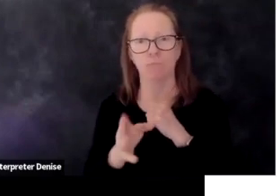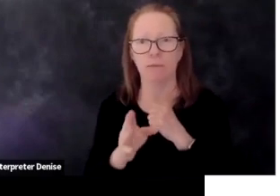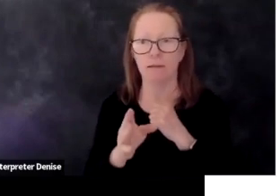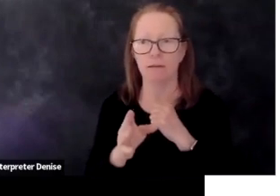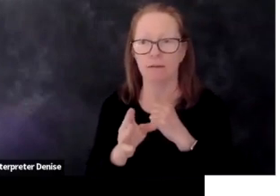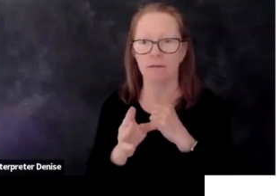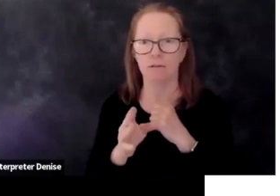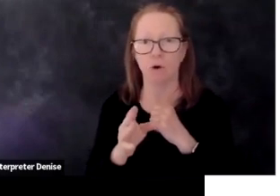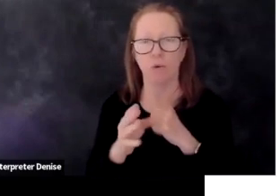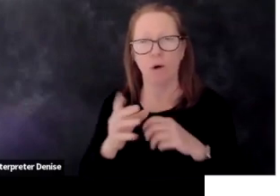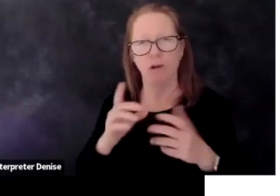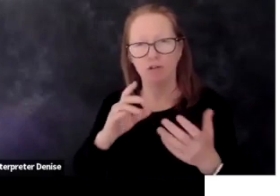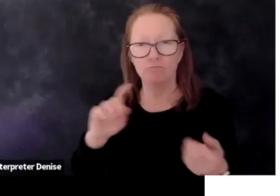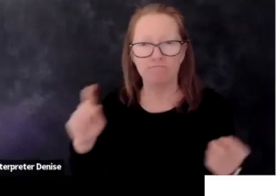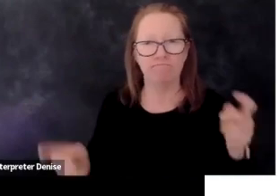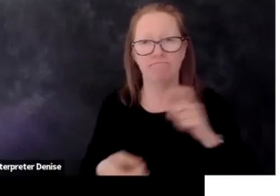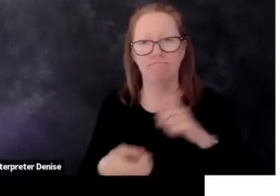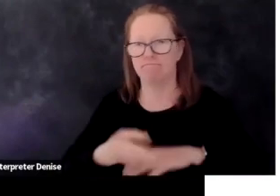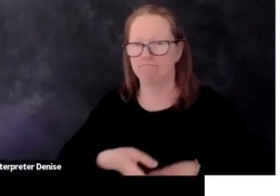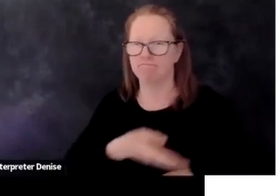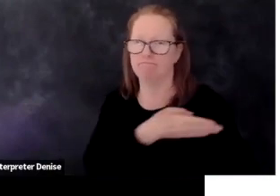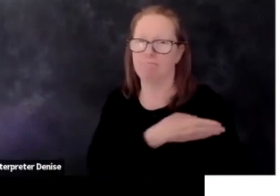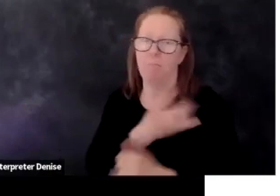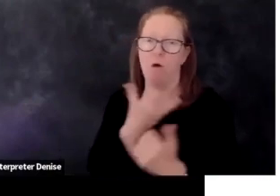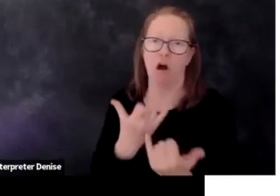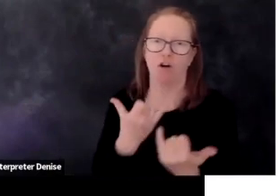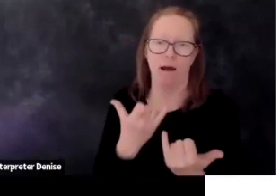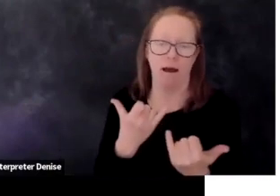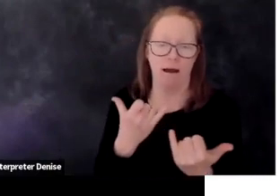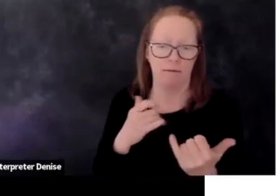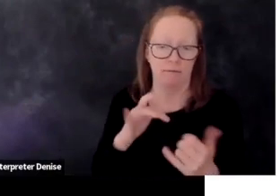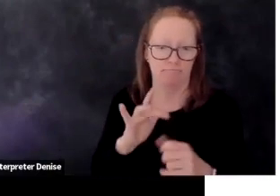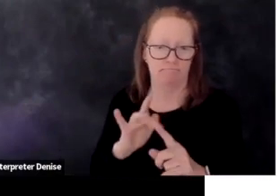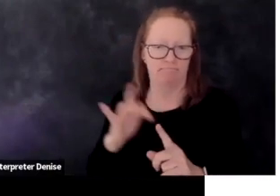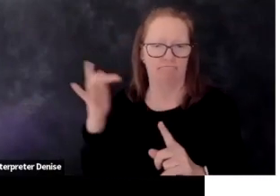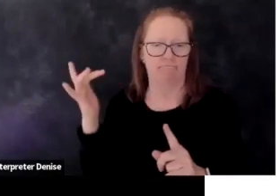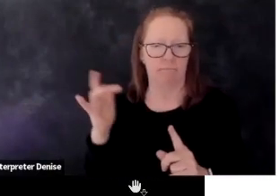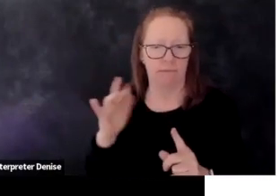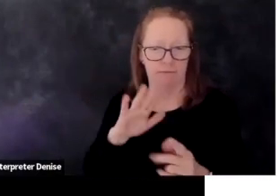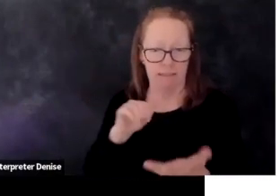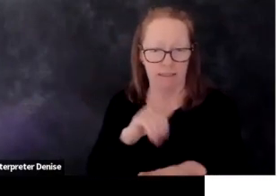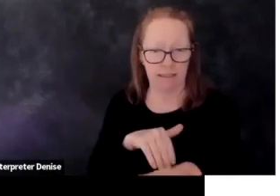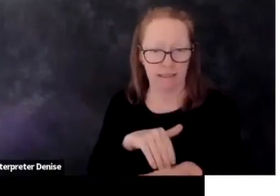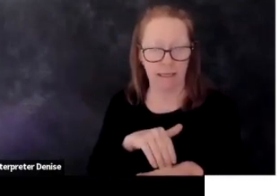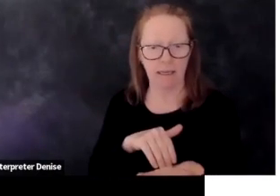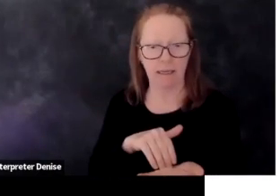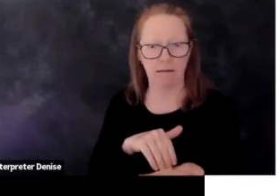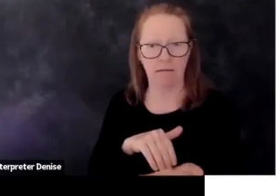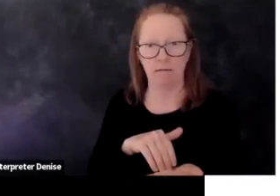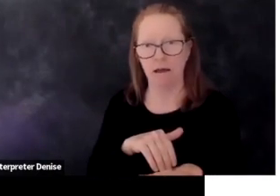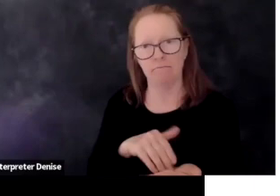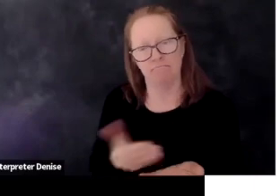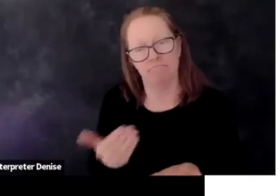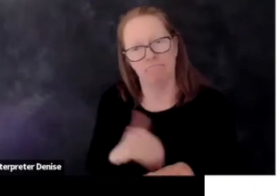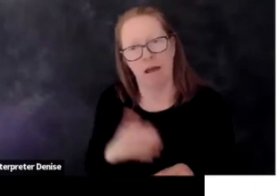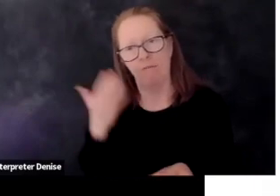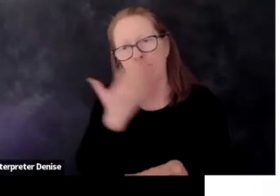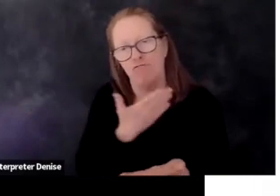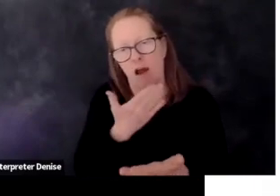the facility, and all of that would be controlled by the front desk. Next slide, Dan. We'll get into a little bit more